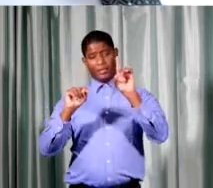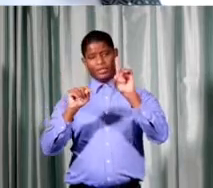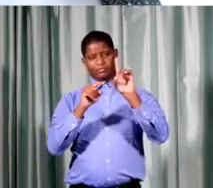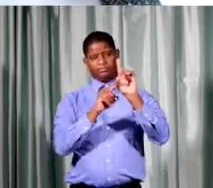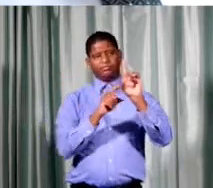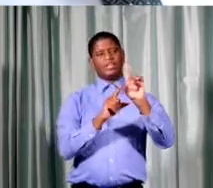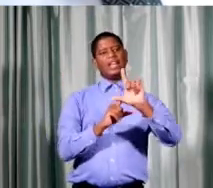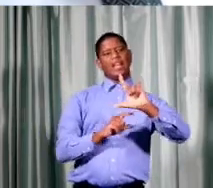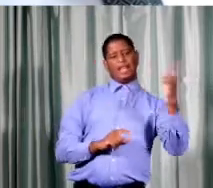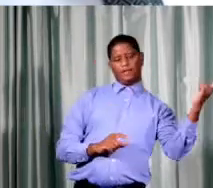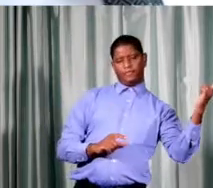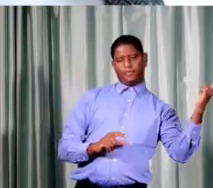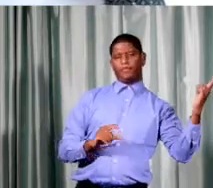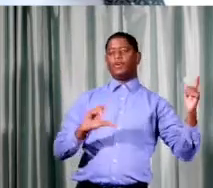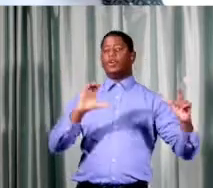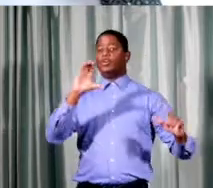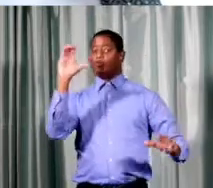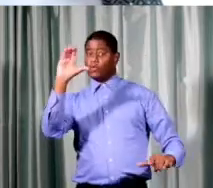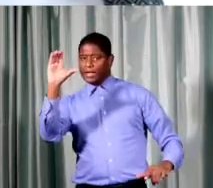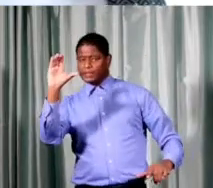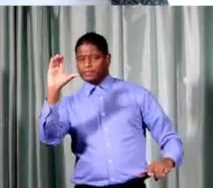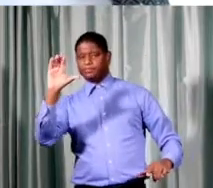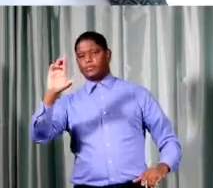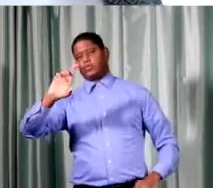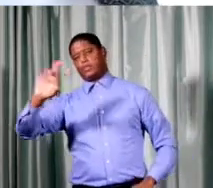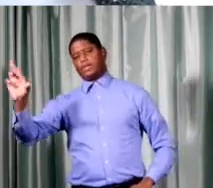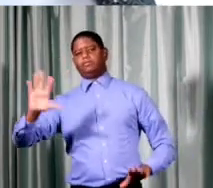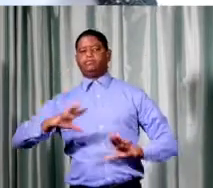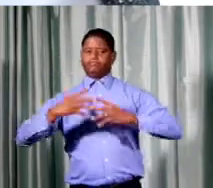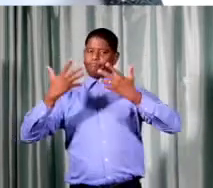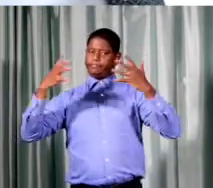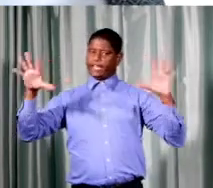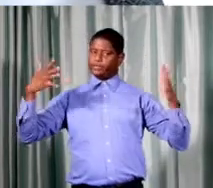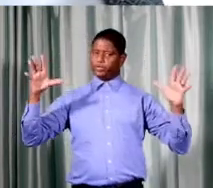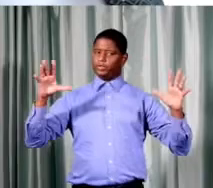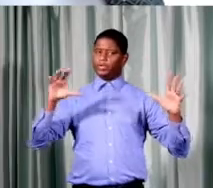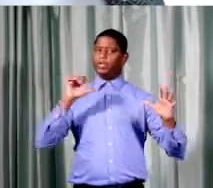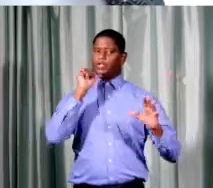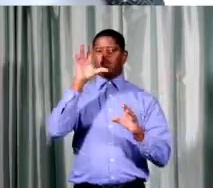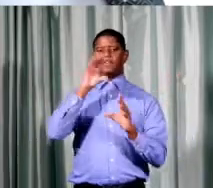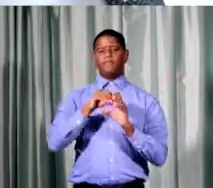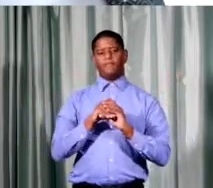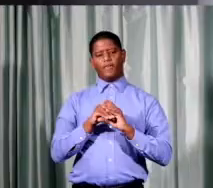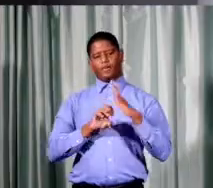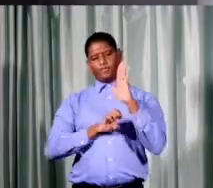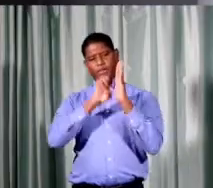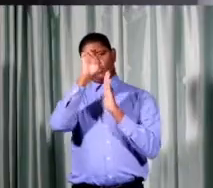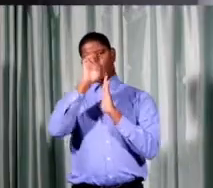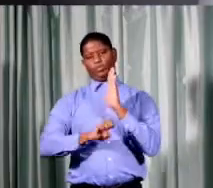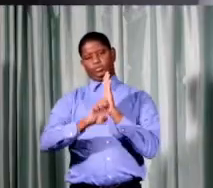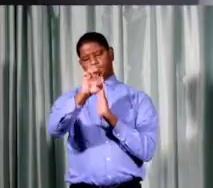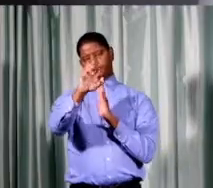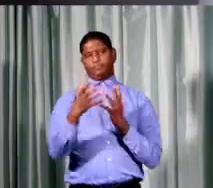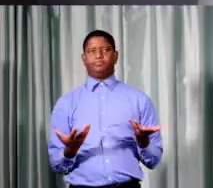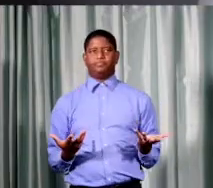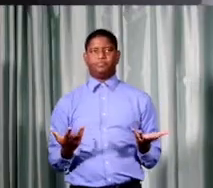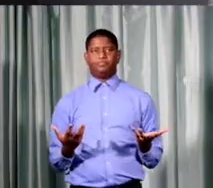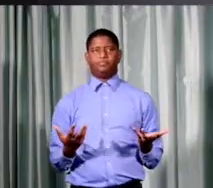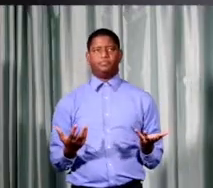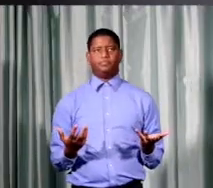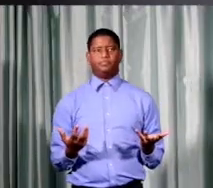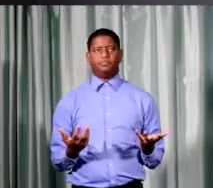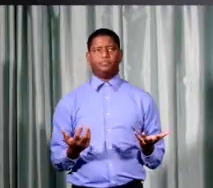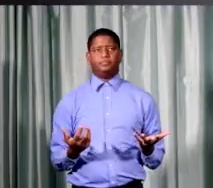right side. That is it. It's like starboard and port on a ship. There's no emotion to it.